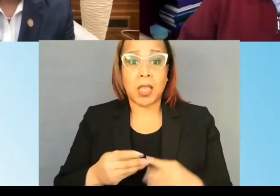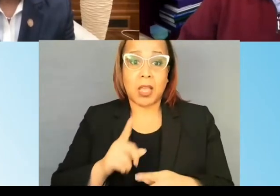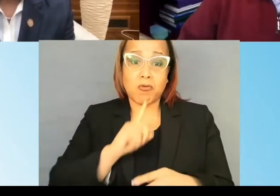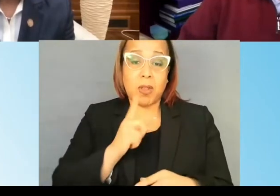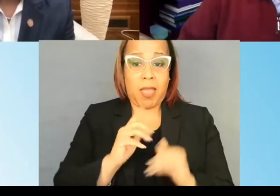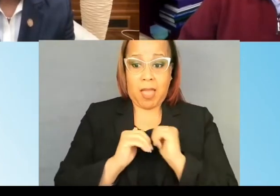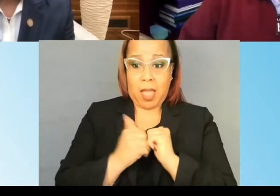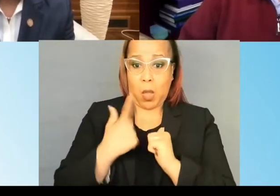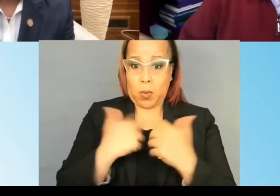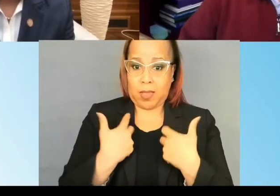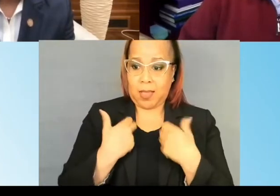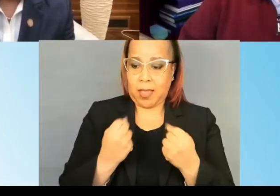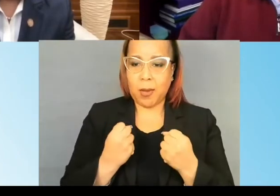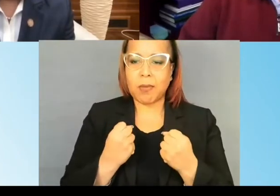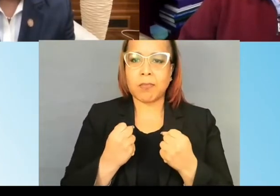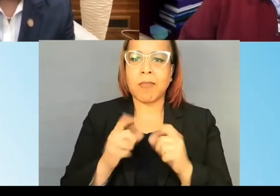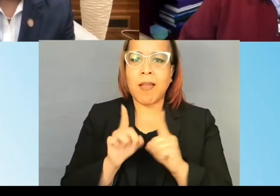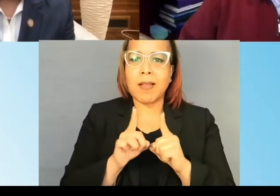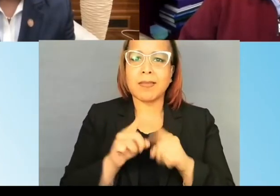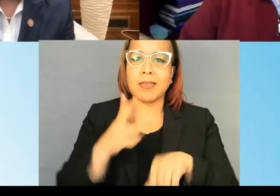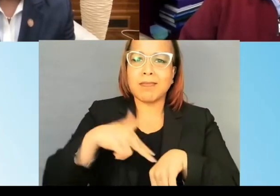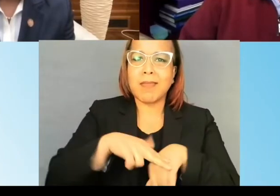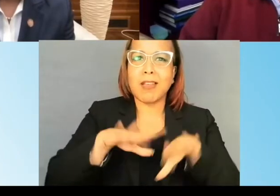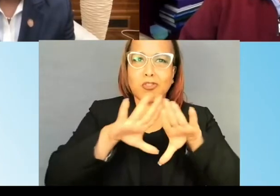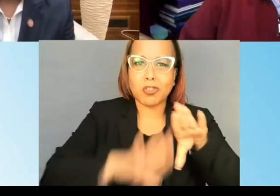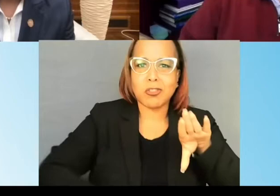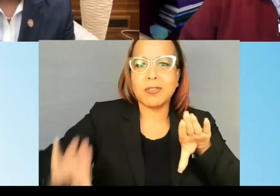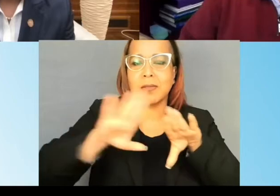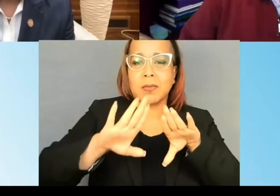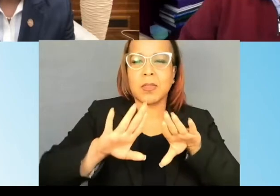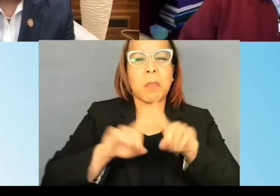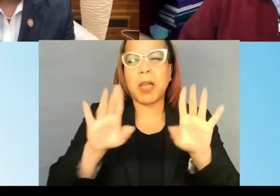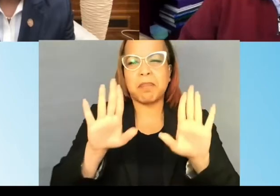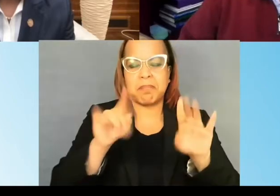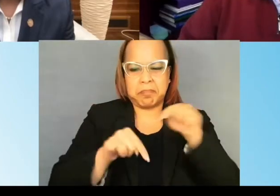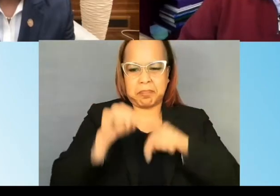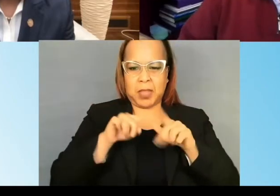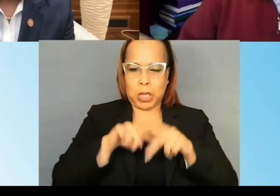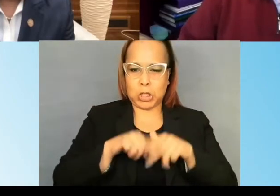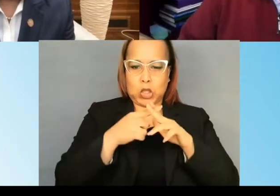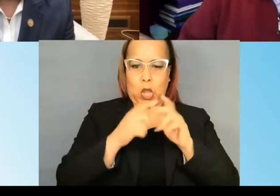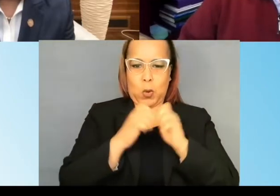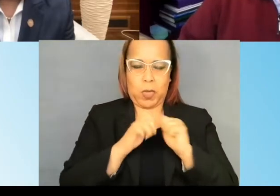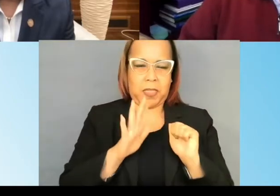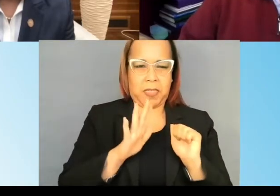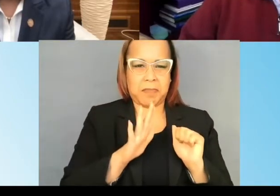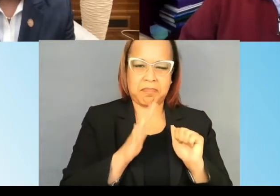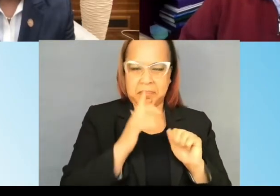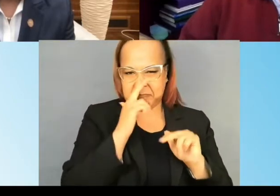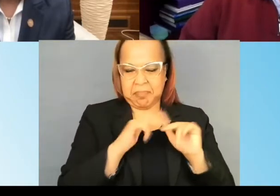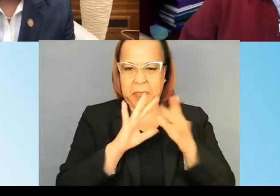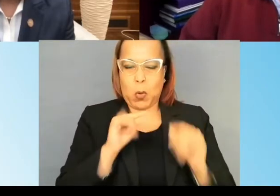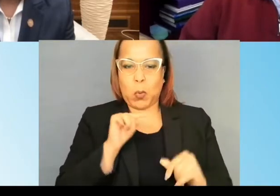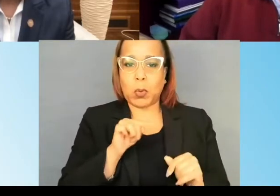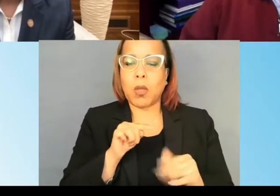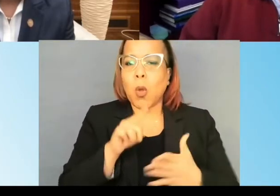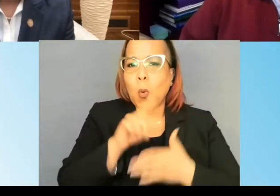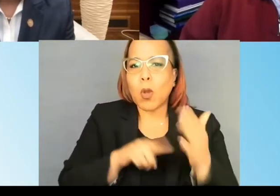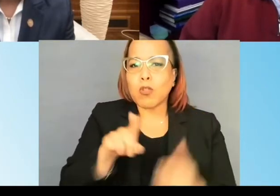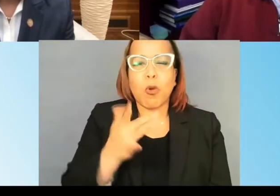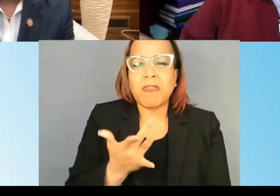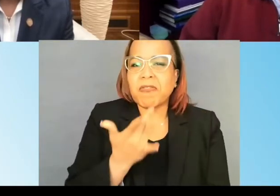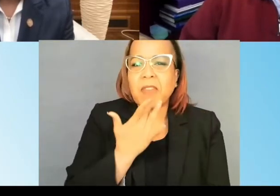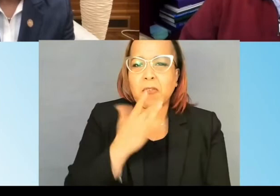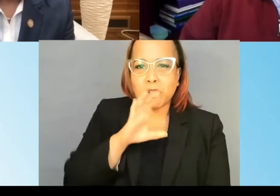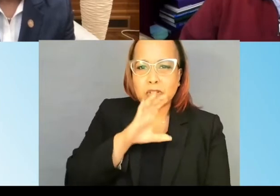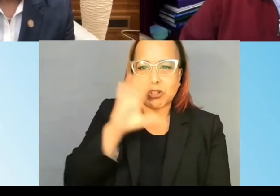we heal as a nation. But let's start with a little bit lighter note. And what's your favorite